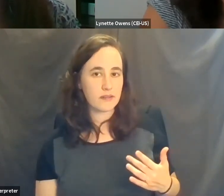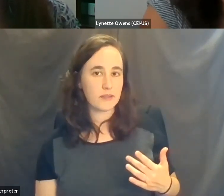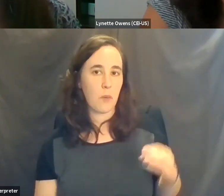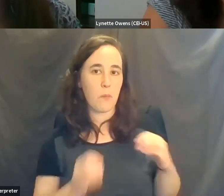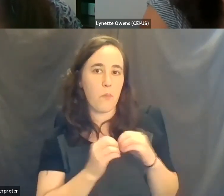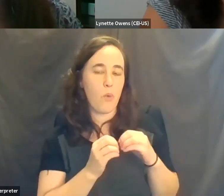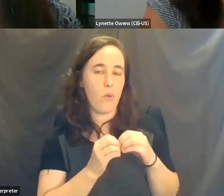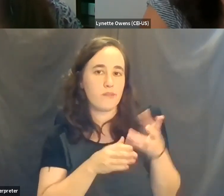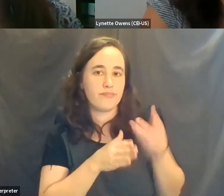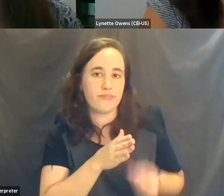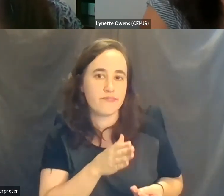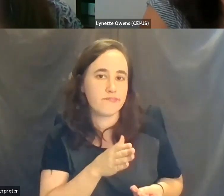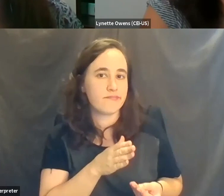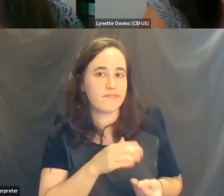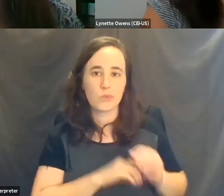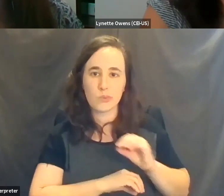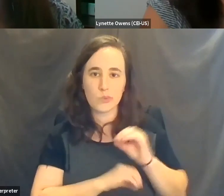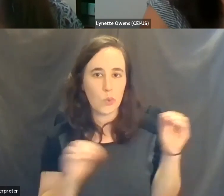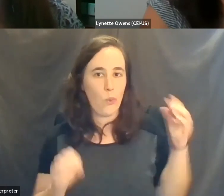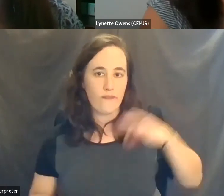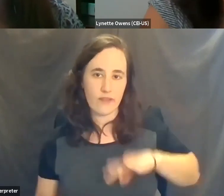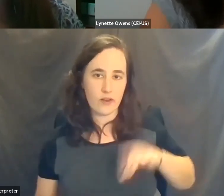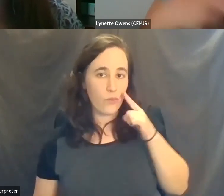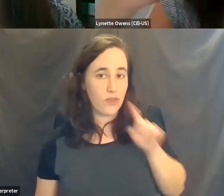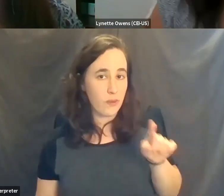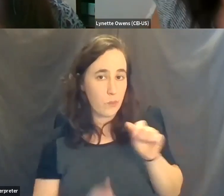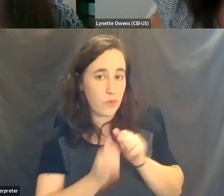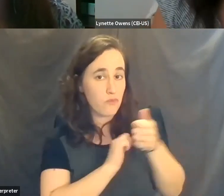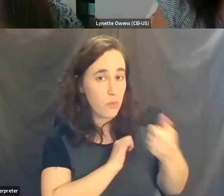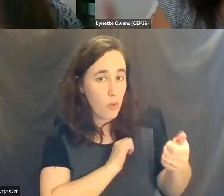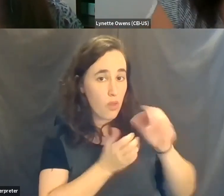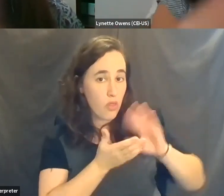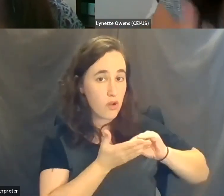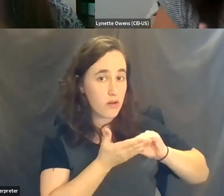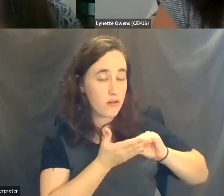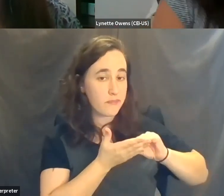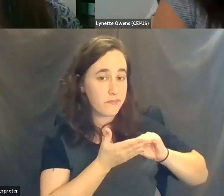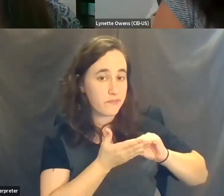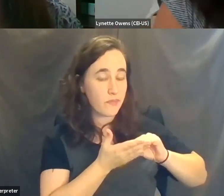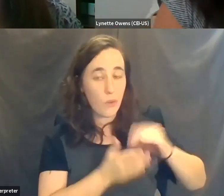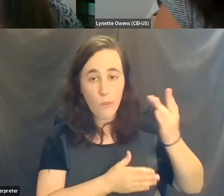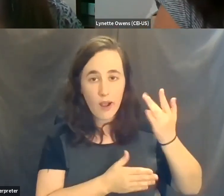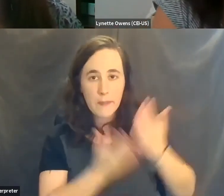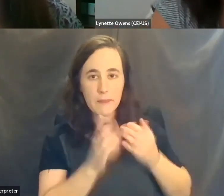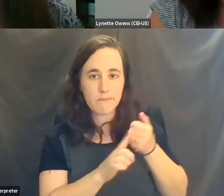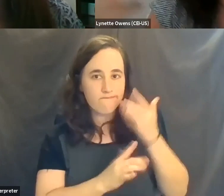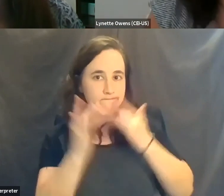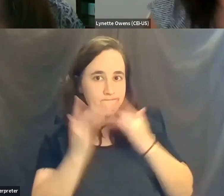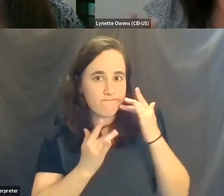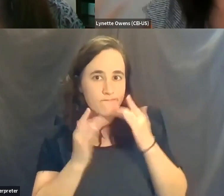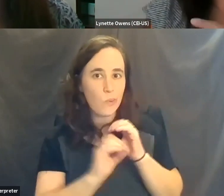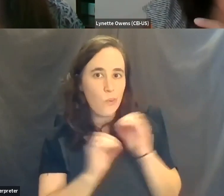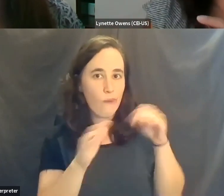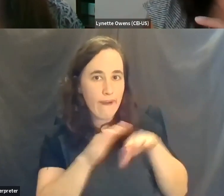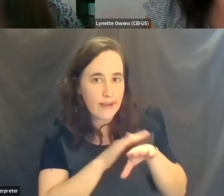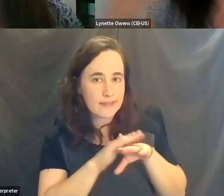learning? And, you know, because they don't have the access to it, first of all, but that